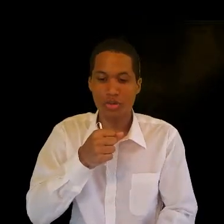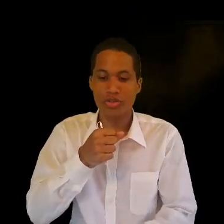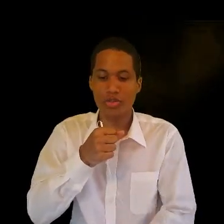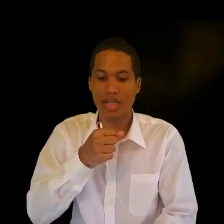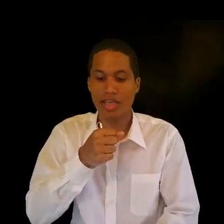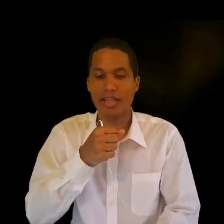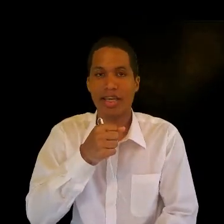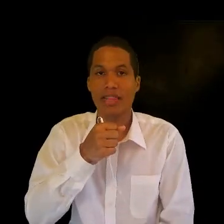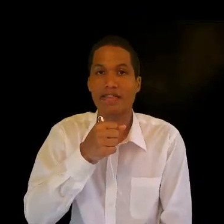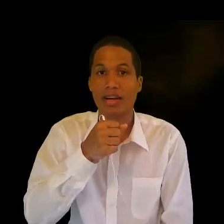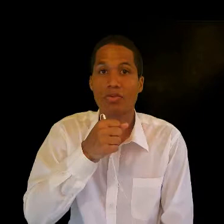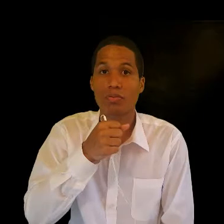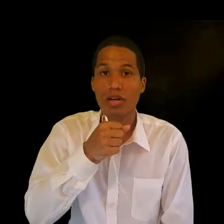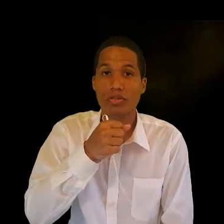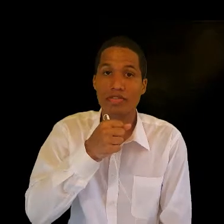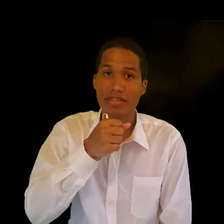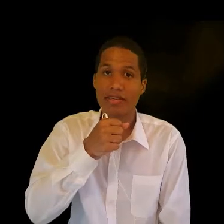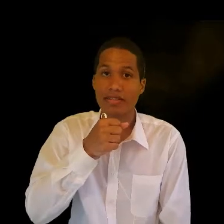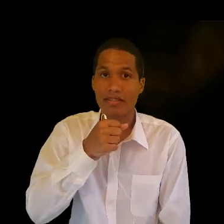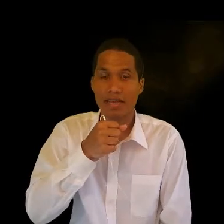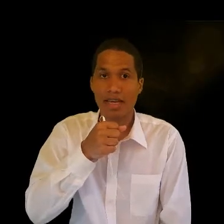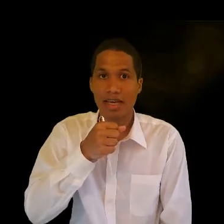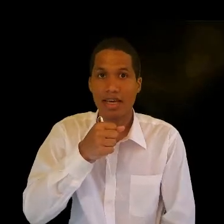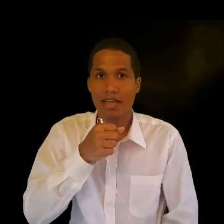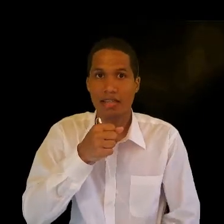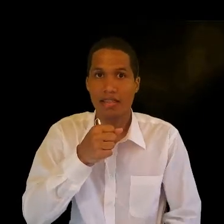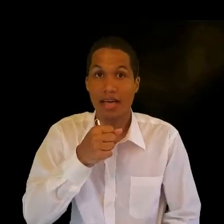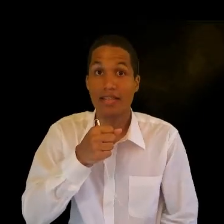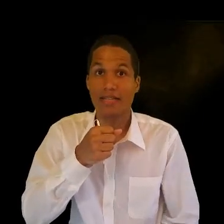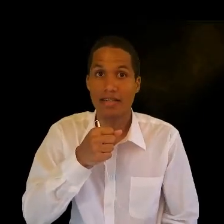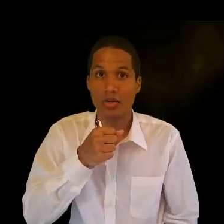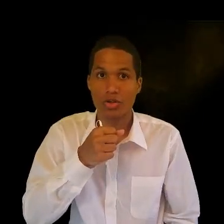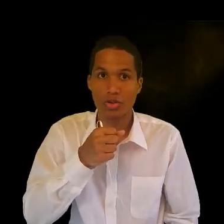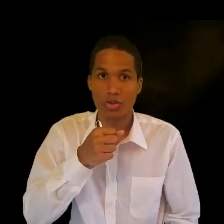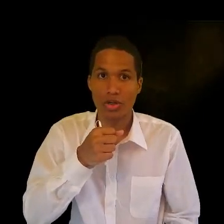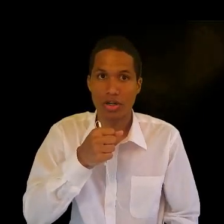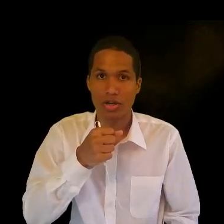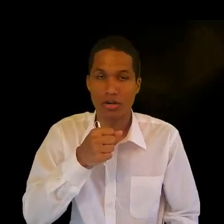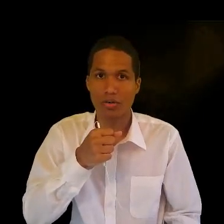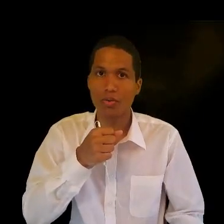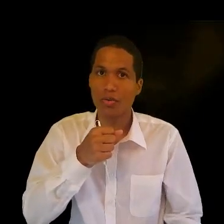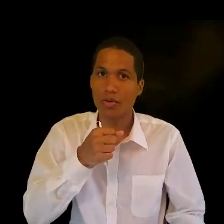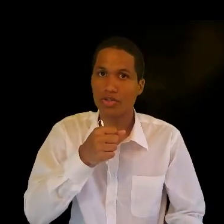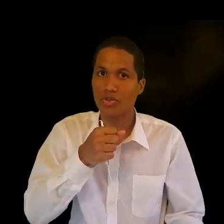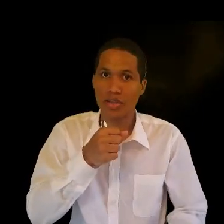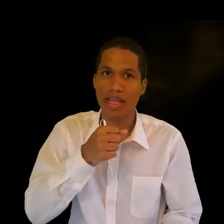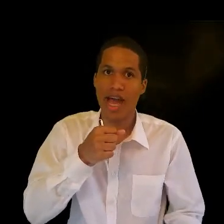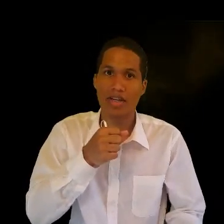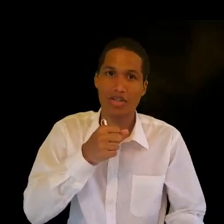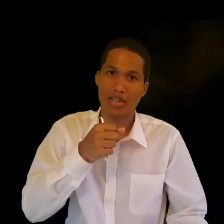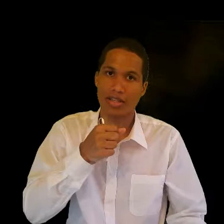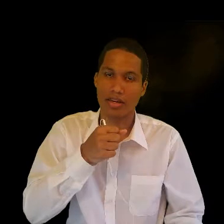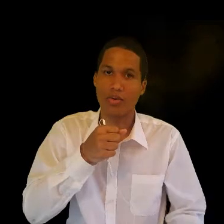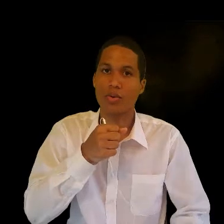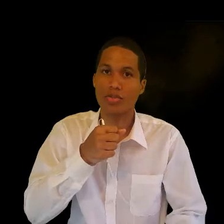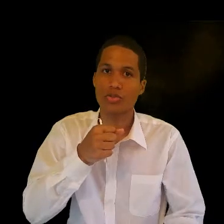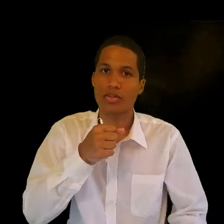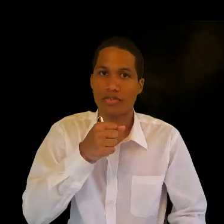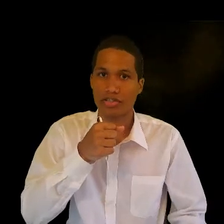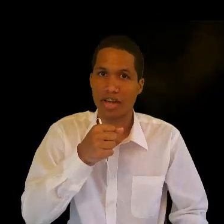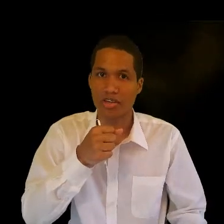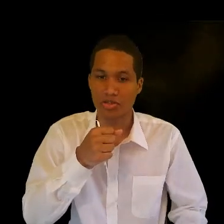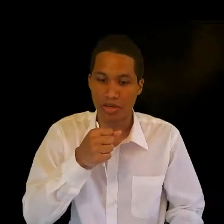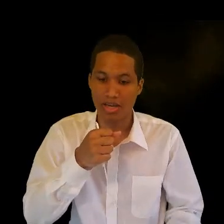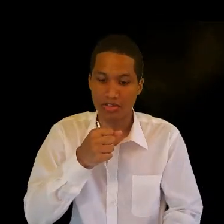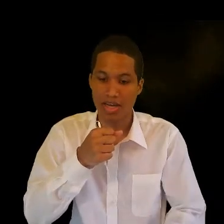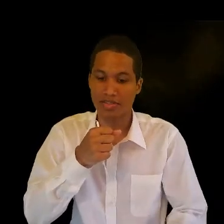you are using it in the second part of the sentence, and that tells you who was doing the action who was doing the